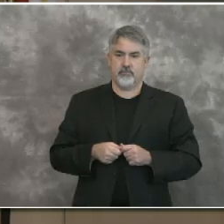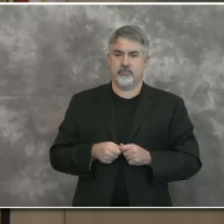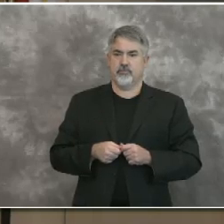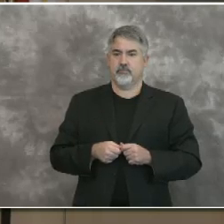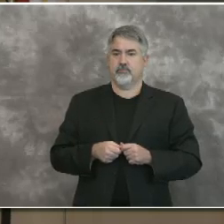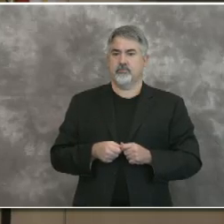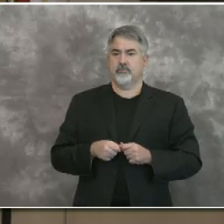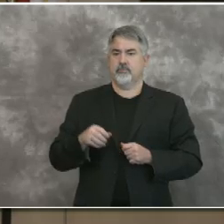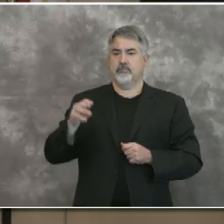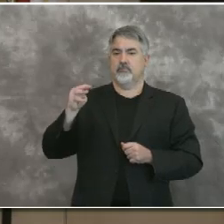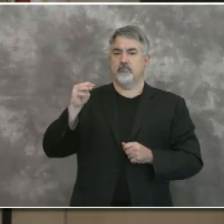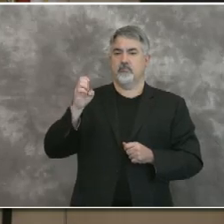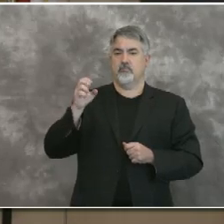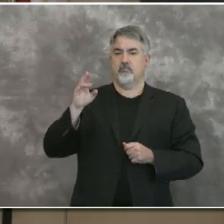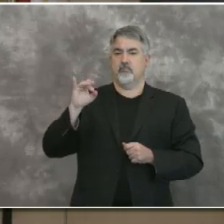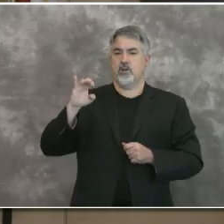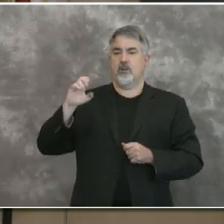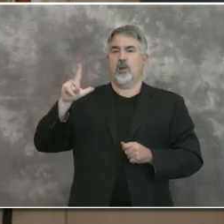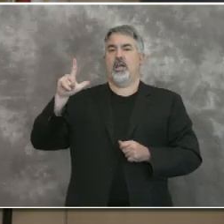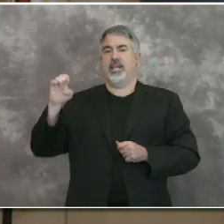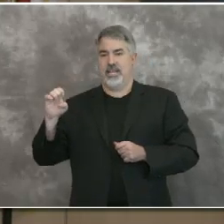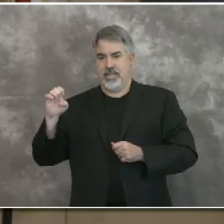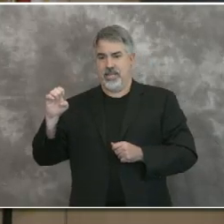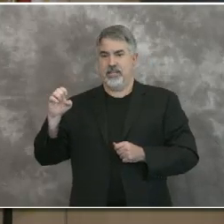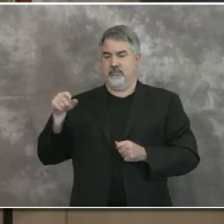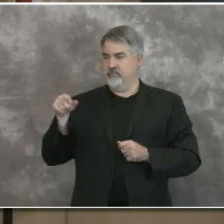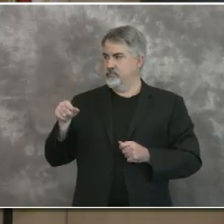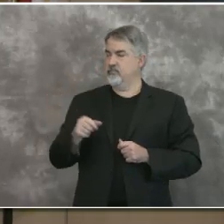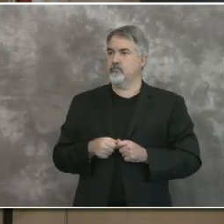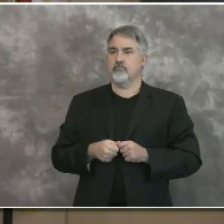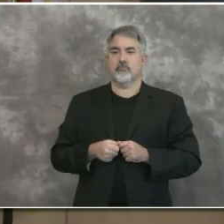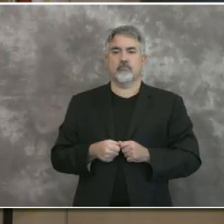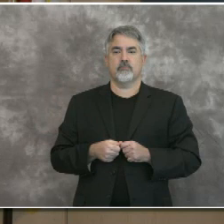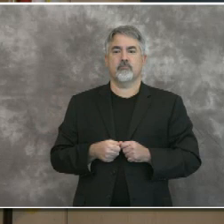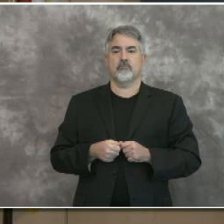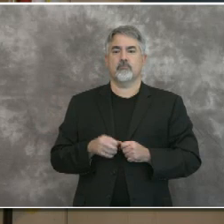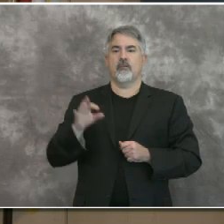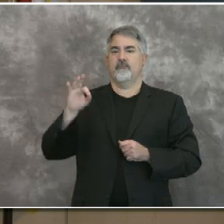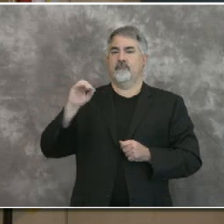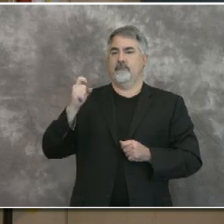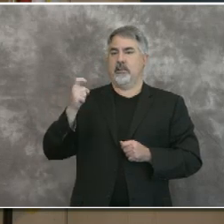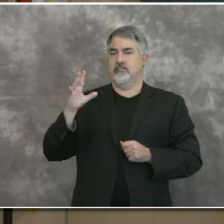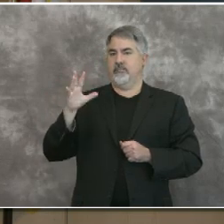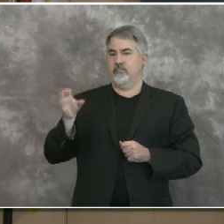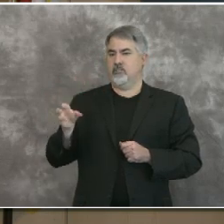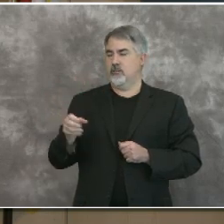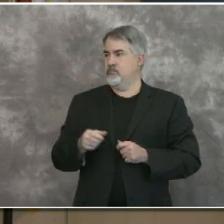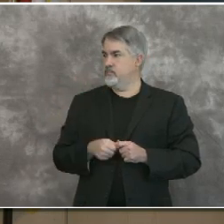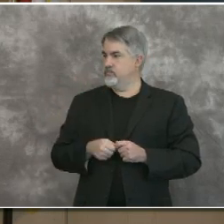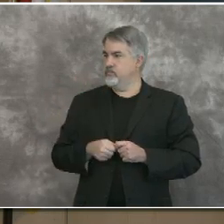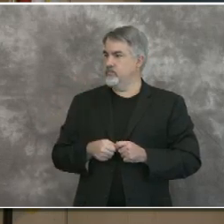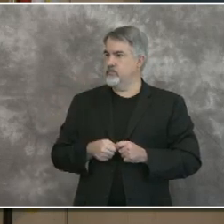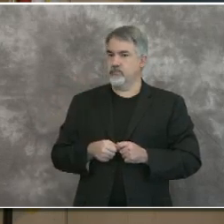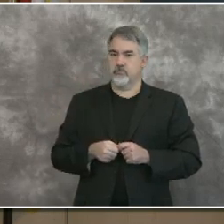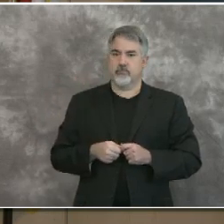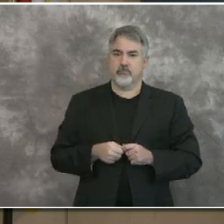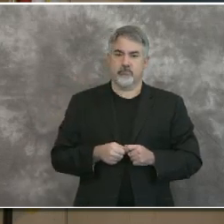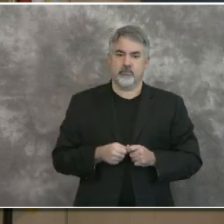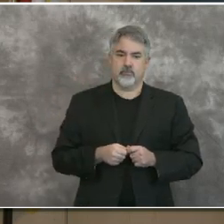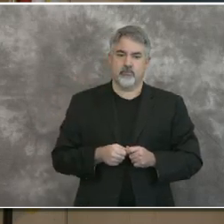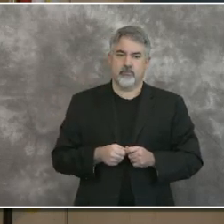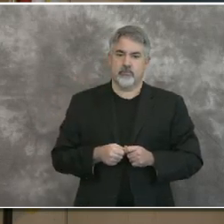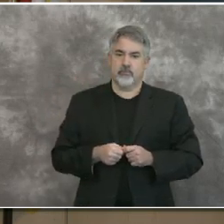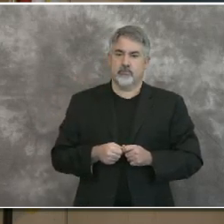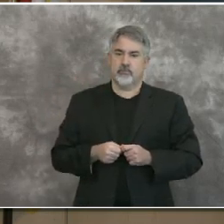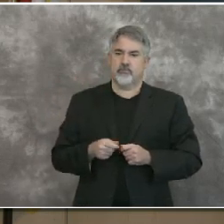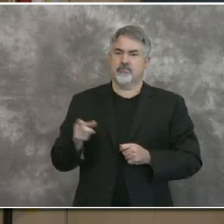Marilee Moore with Fox 5, please state your question. Hi, yes. Well, multiple casinos in the county, they've expressed their